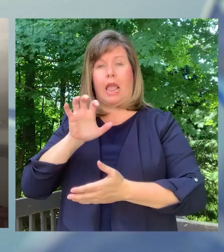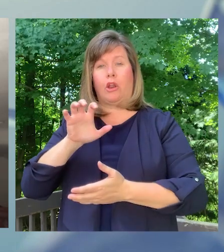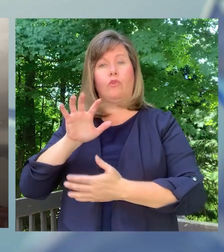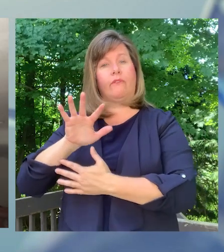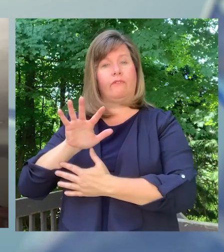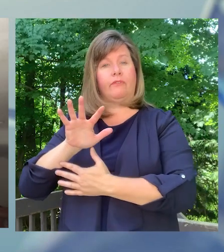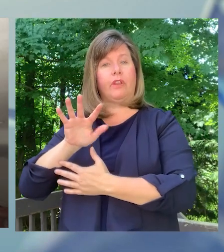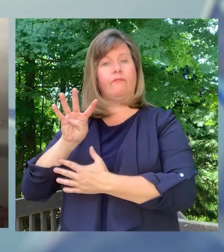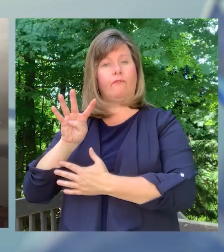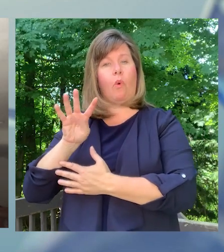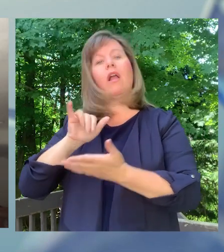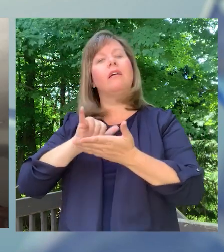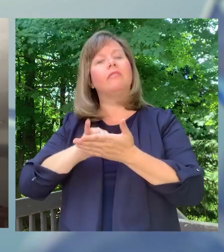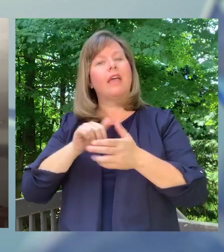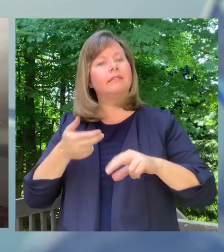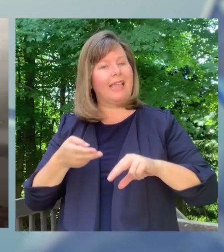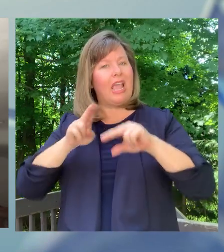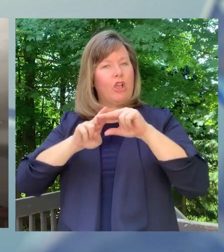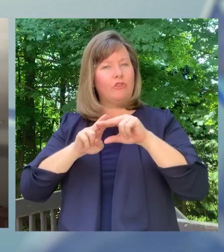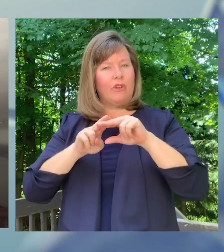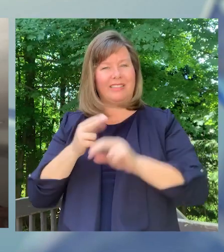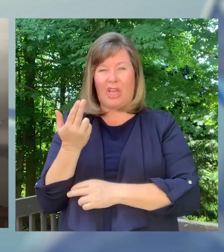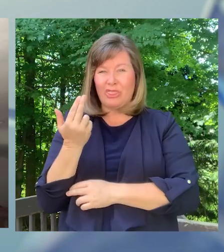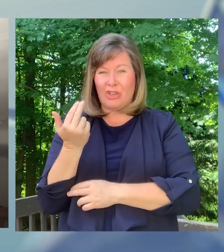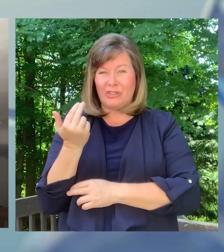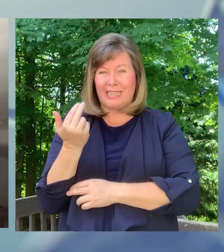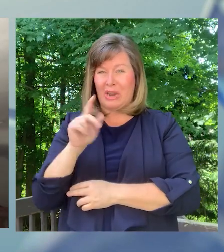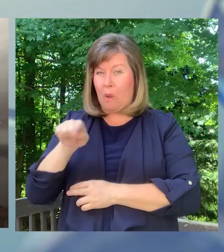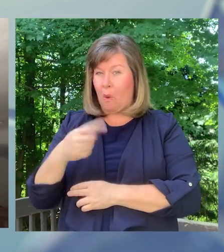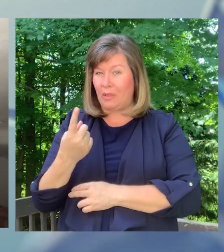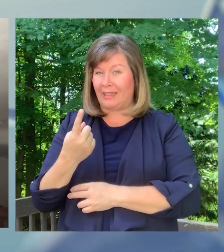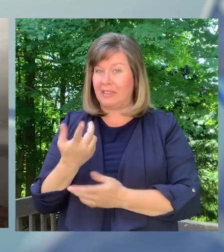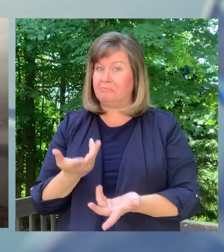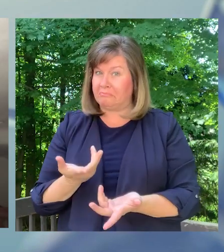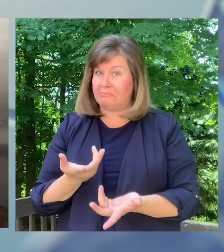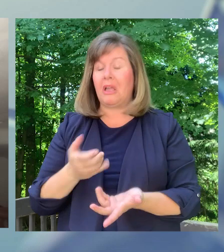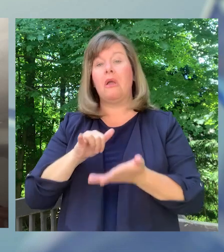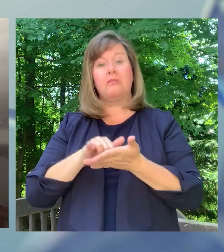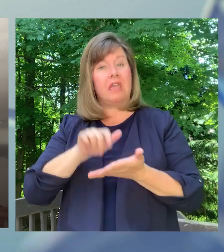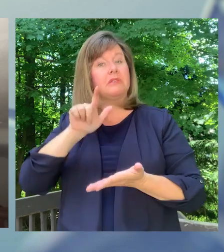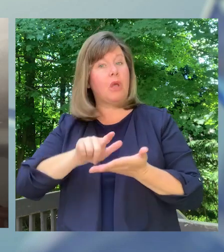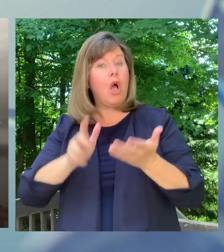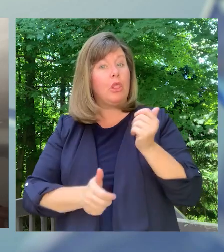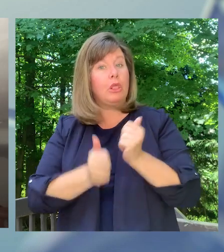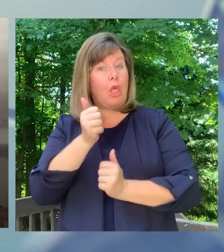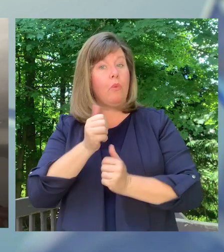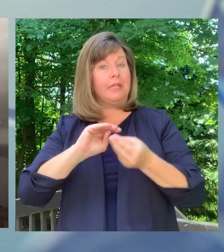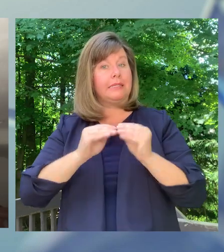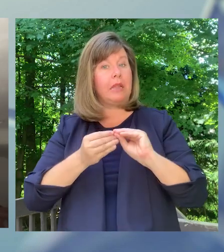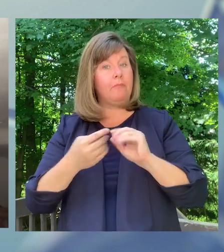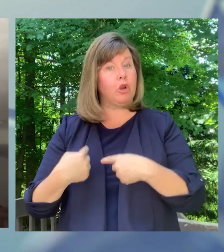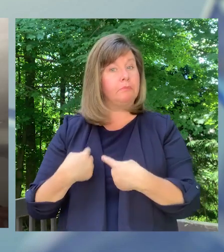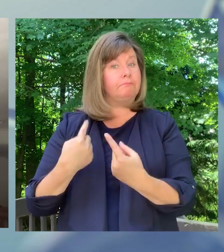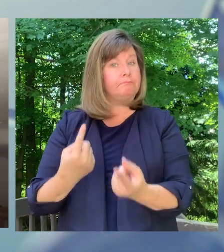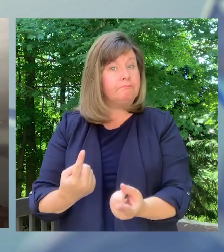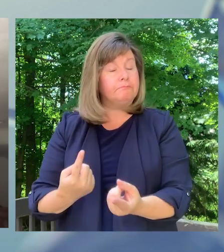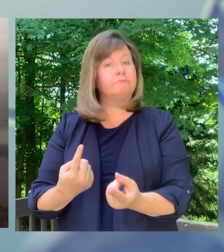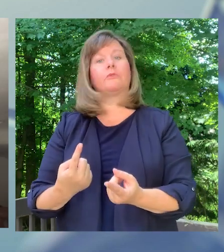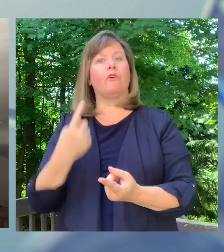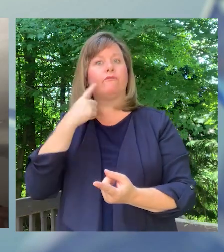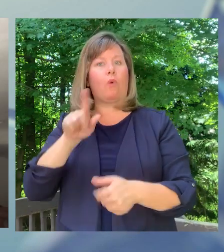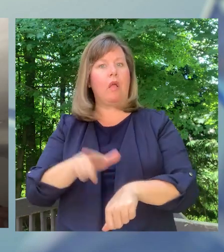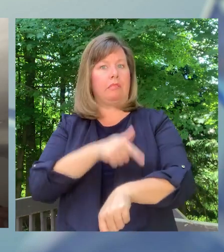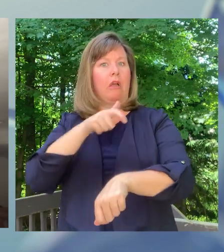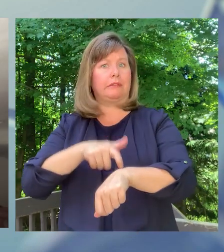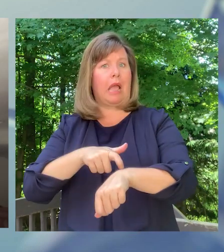3,954. That was an increase of only 13 cases, and that's the lowest number of new cases reported in a day that we've had in quite